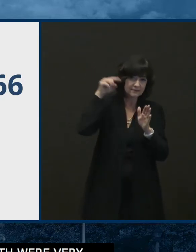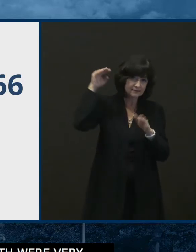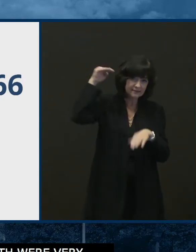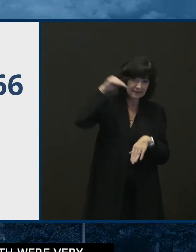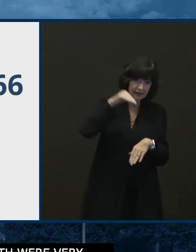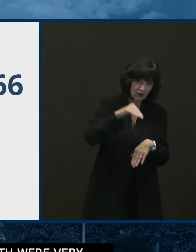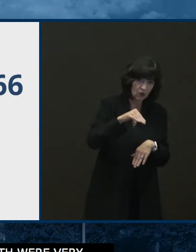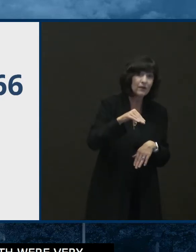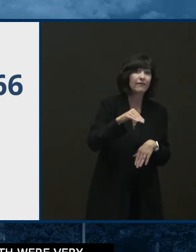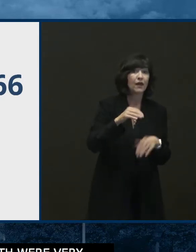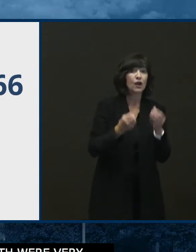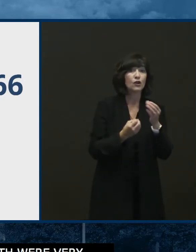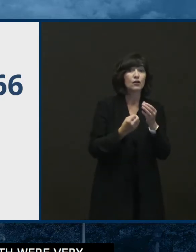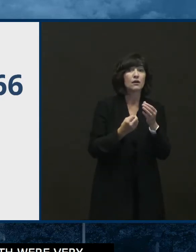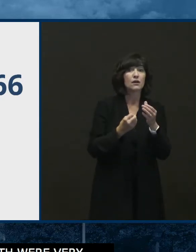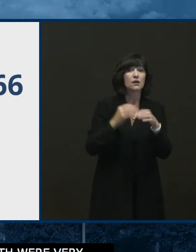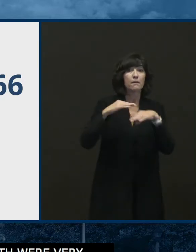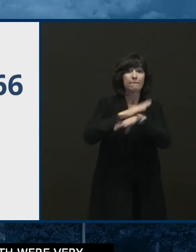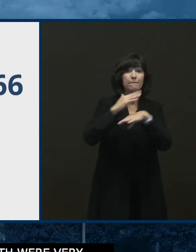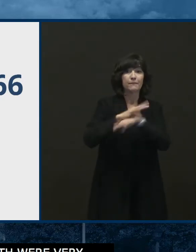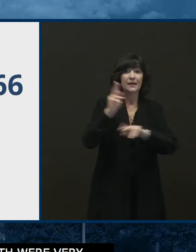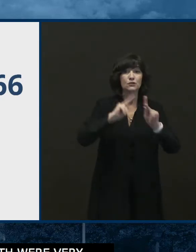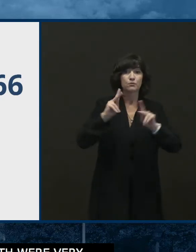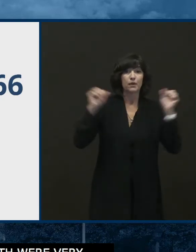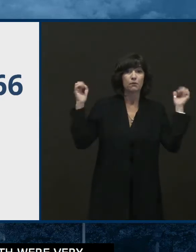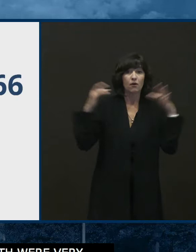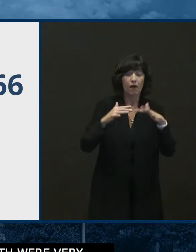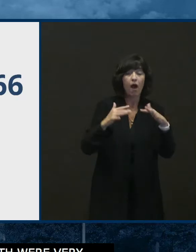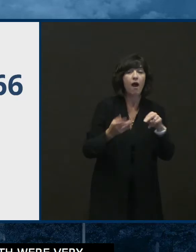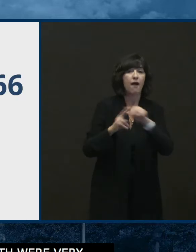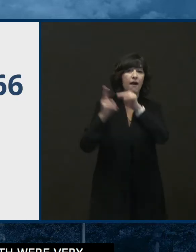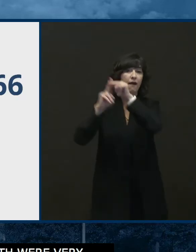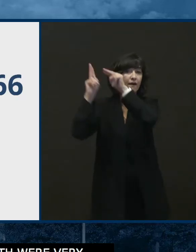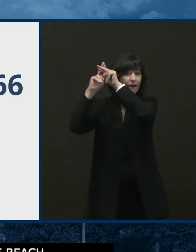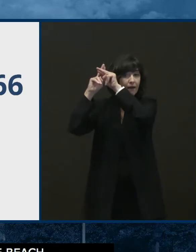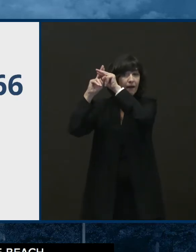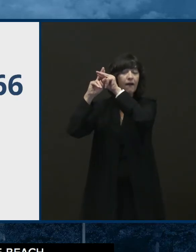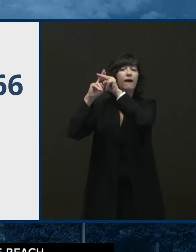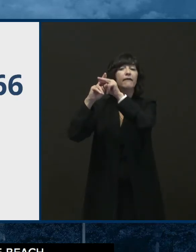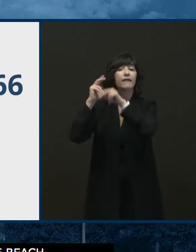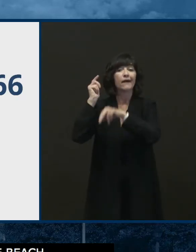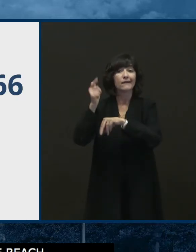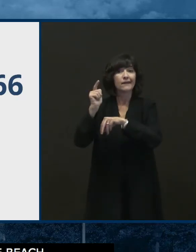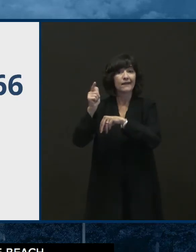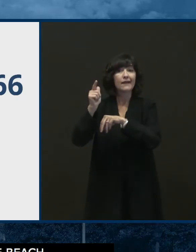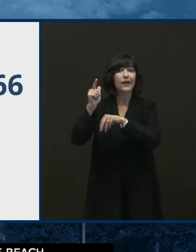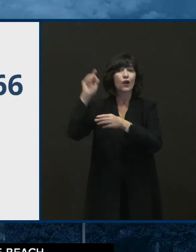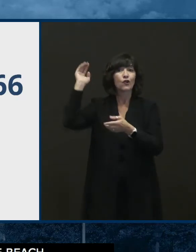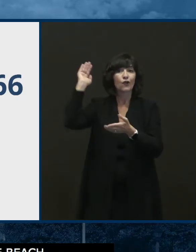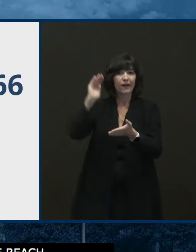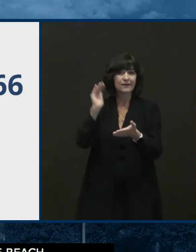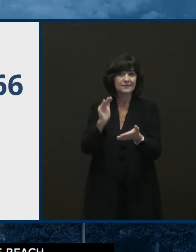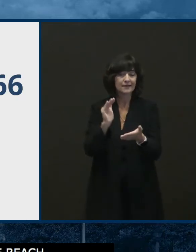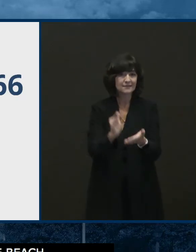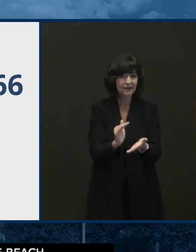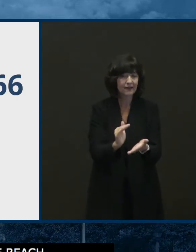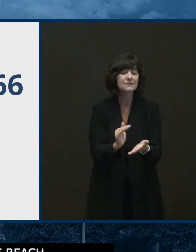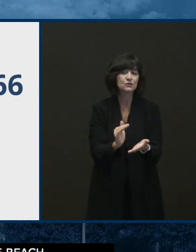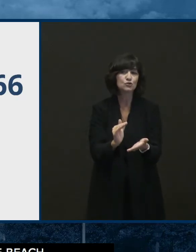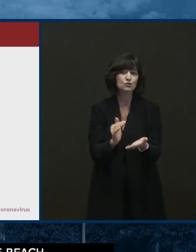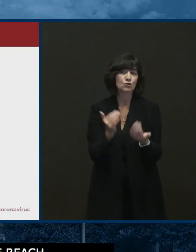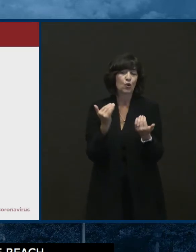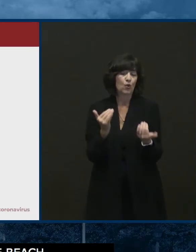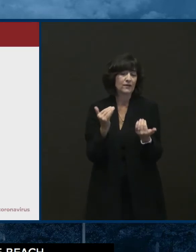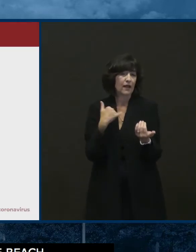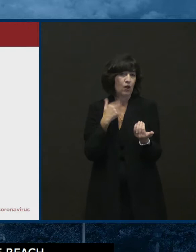down, and they're both on the increase again as we are seeing more community spread at this time.